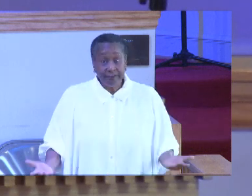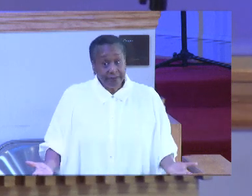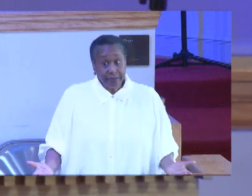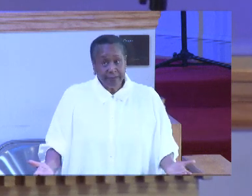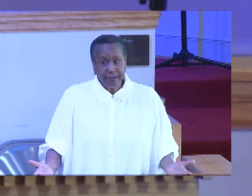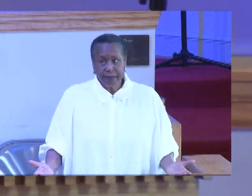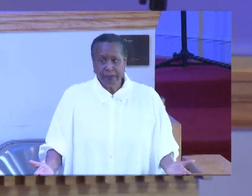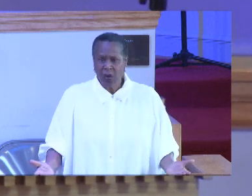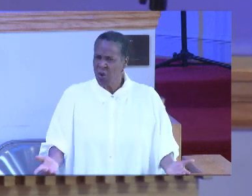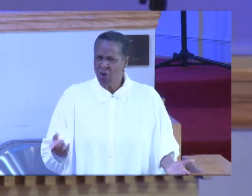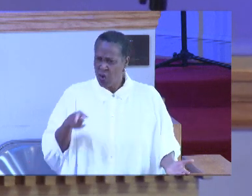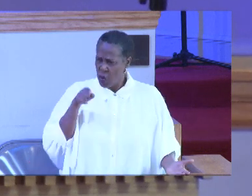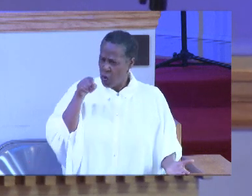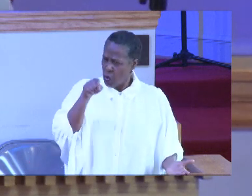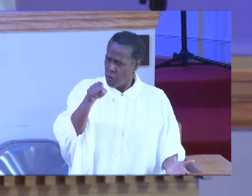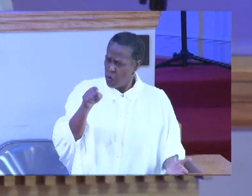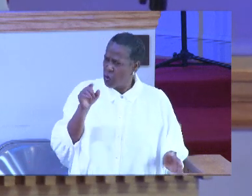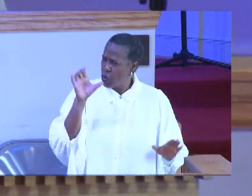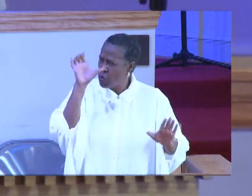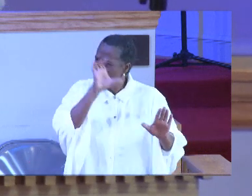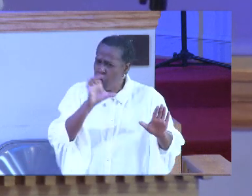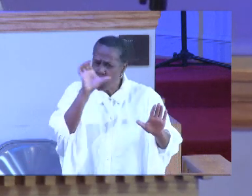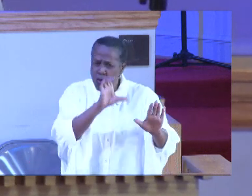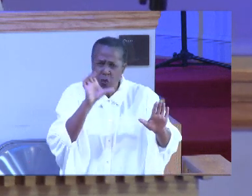Who are you looking for today?